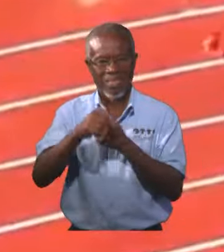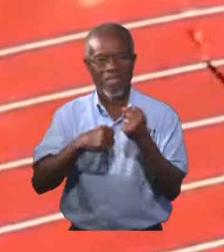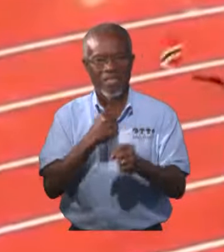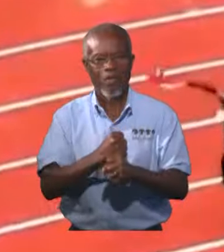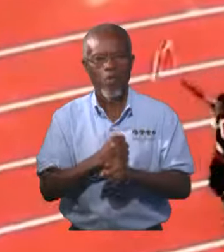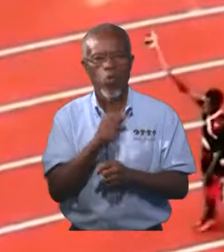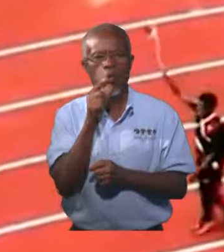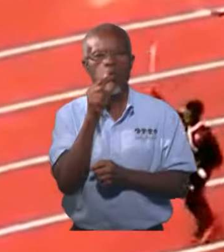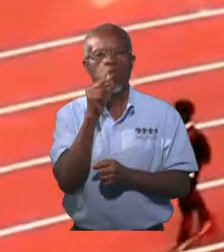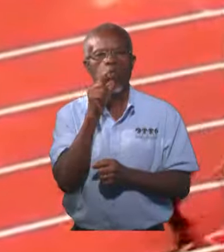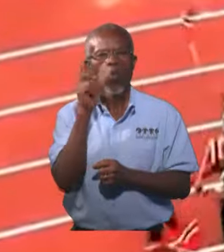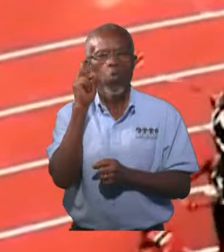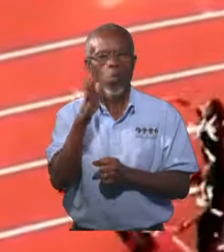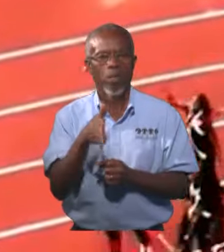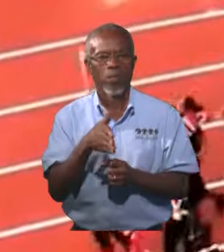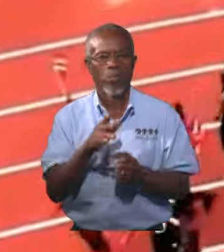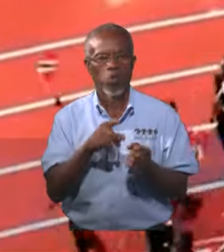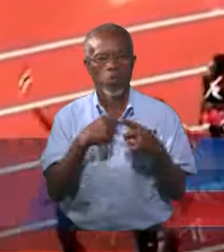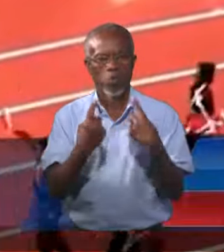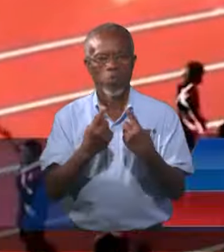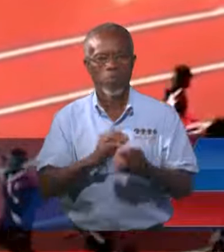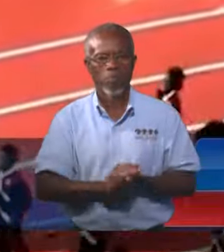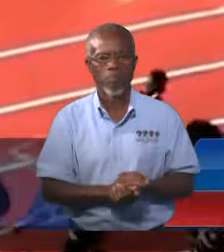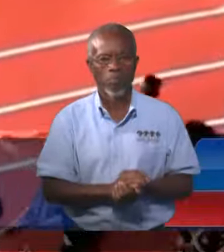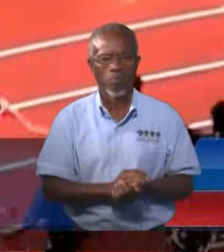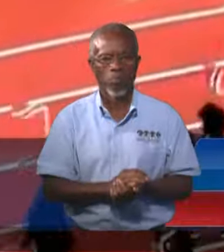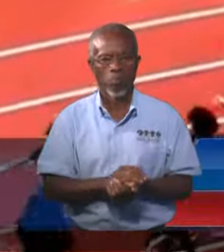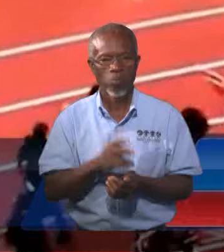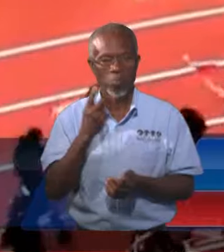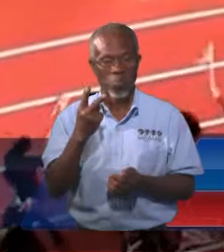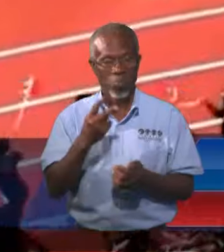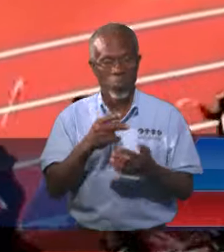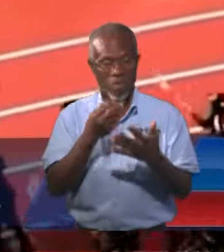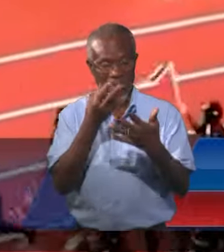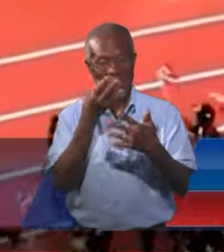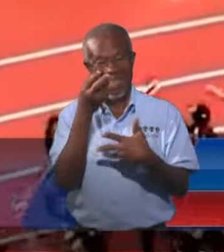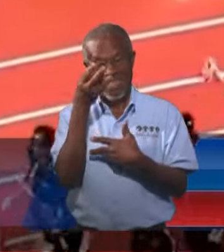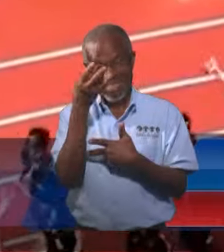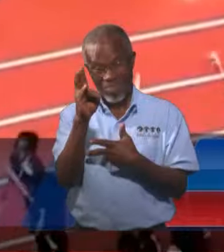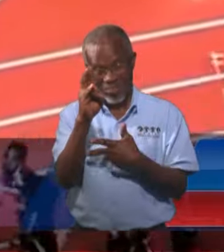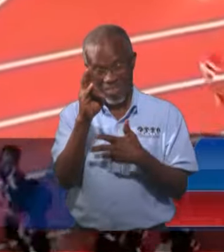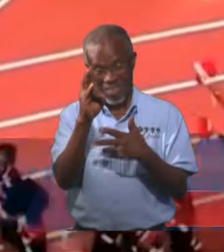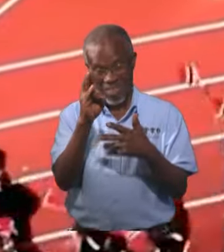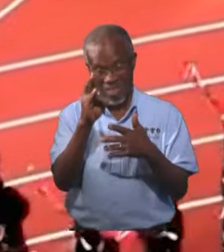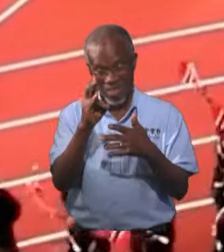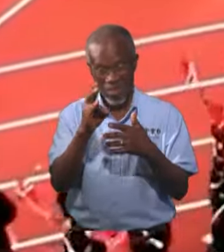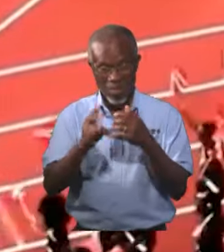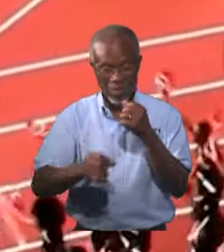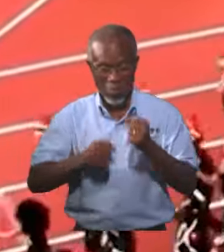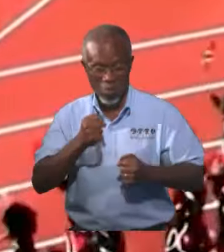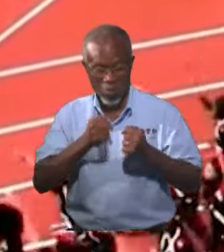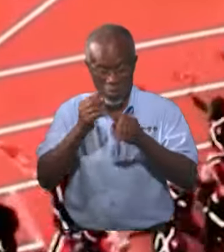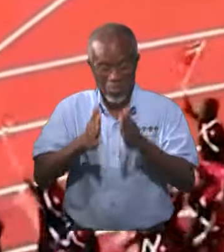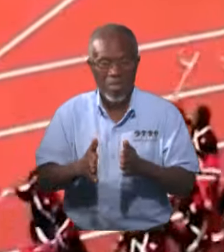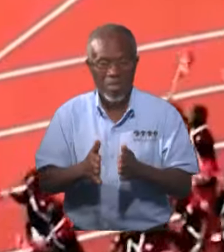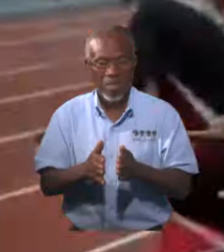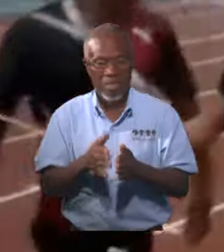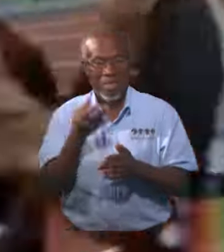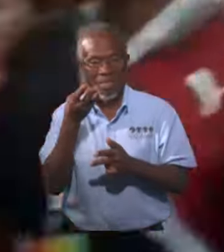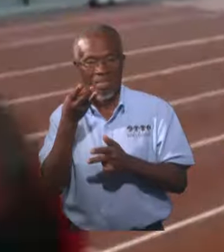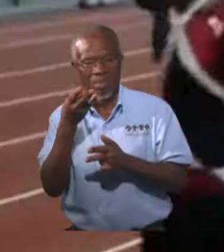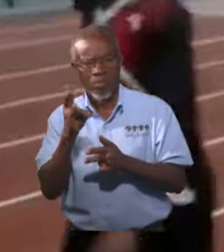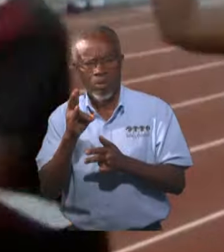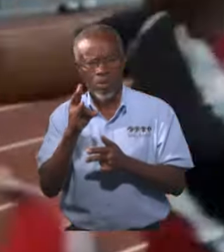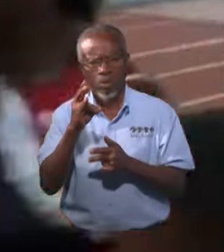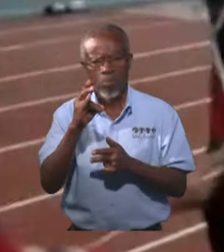The Team TTO Paris 2024 contingent comprises of 17 athletes, 7 female and 10 males,